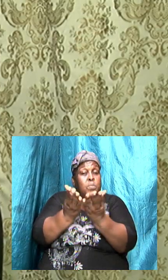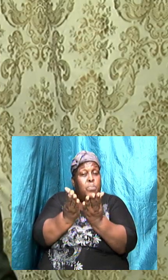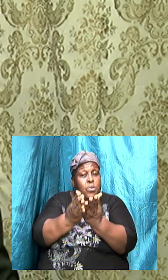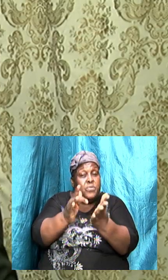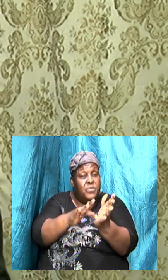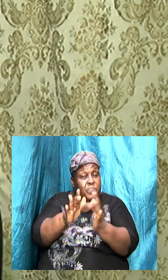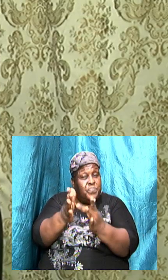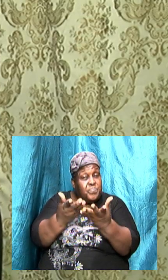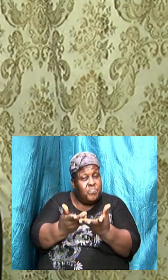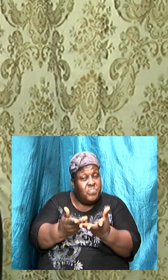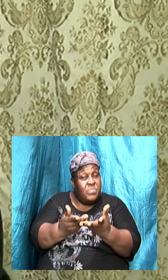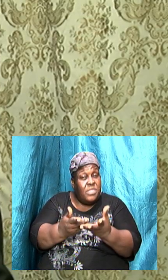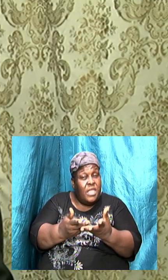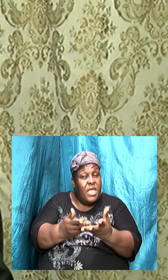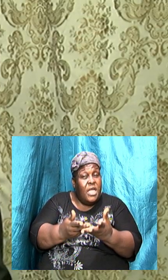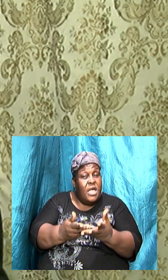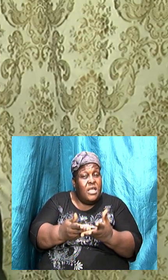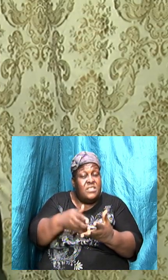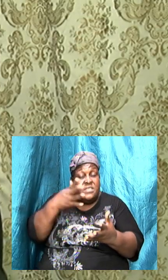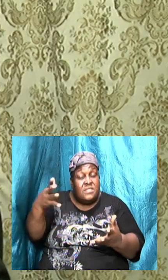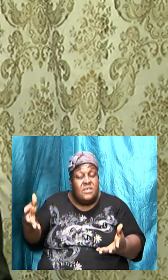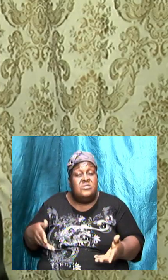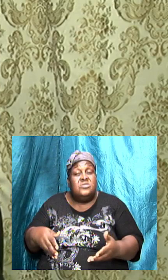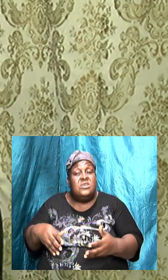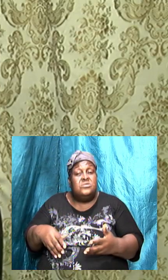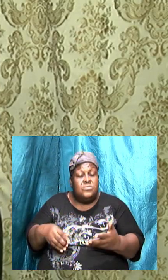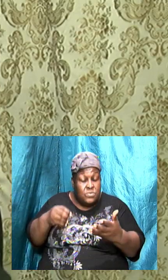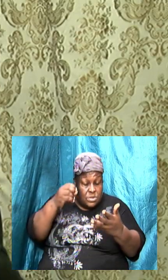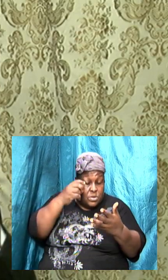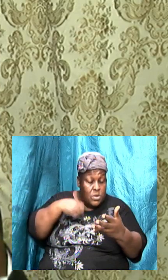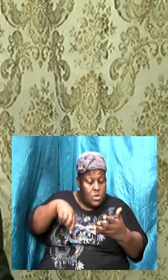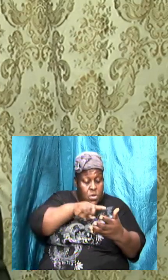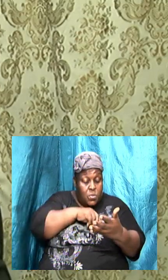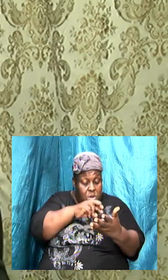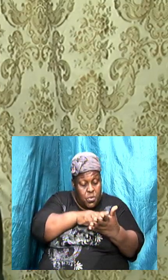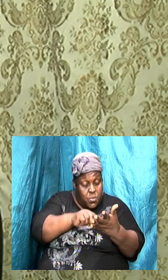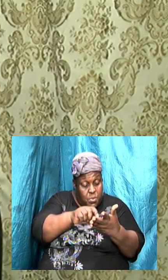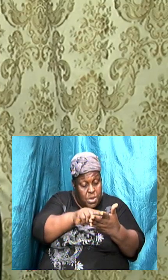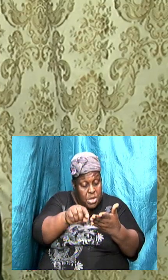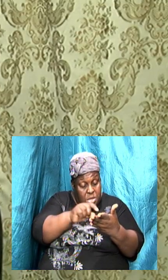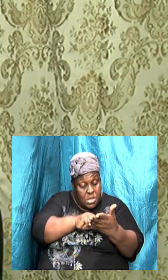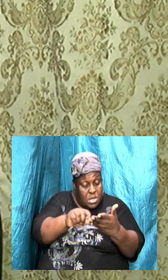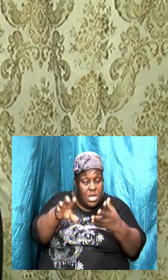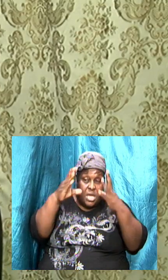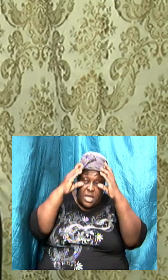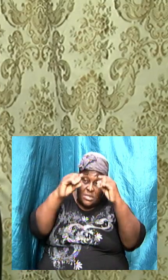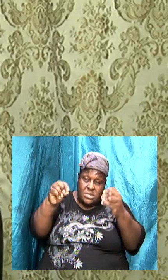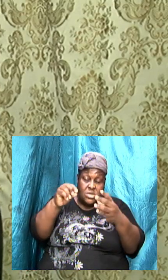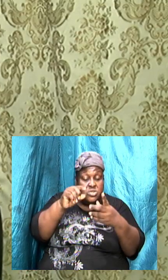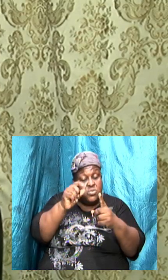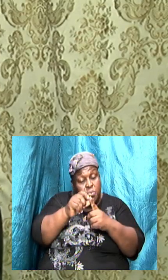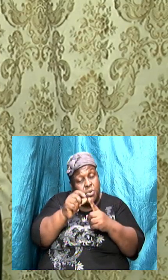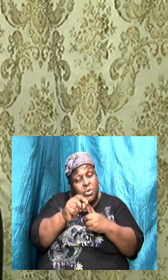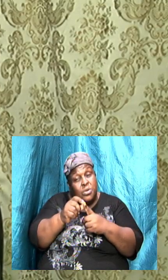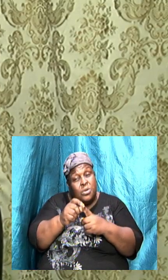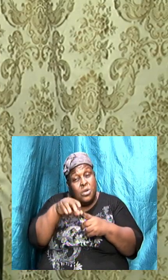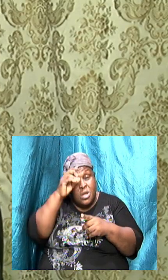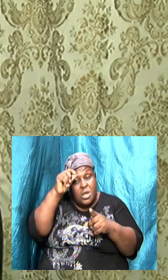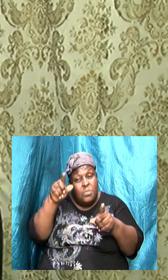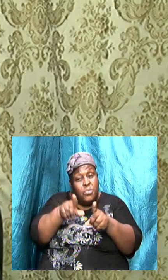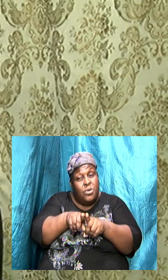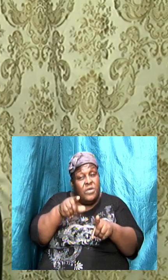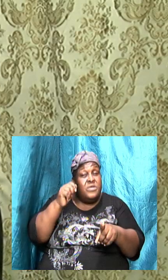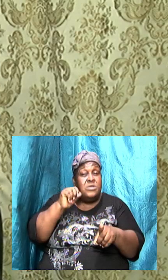it that jumps at us as we take our time and we go through and we expound the Word and we teach the Word. Brothers and sisters, do